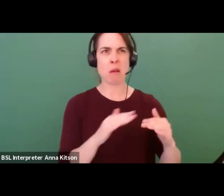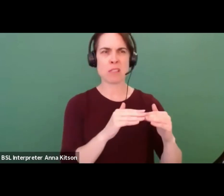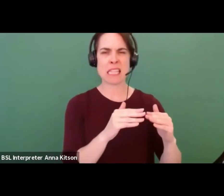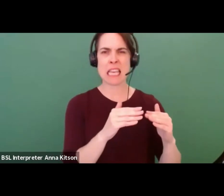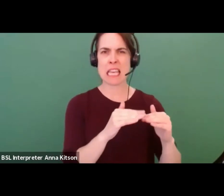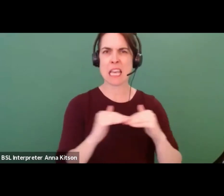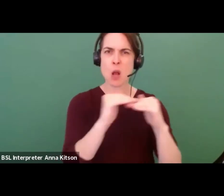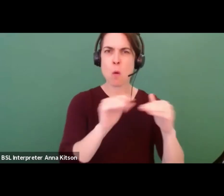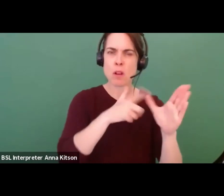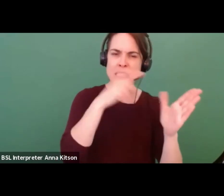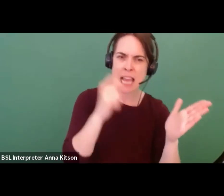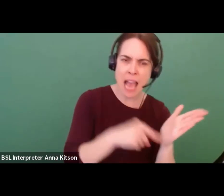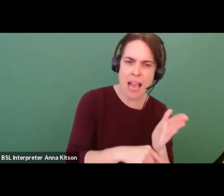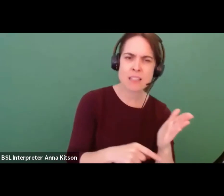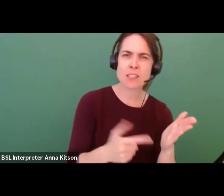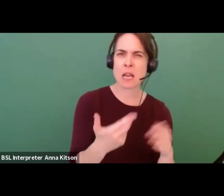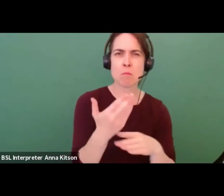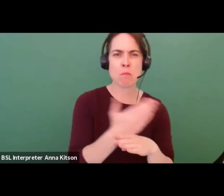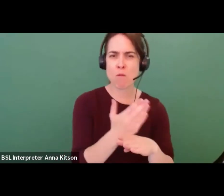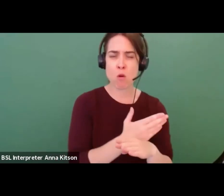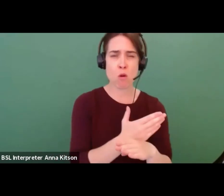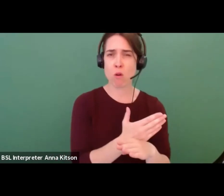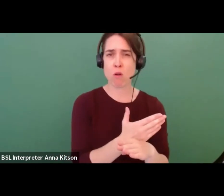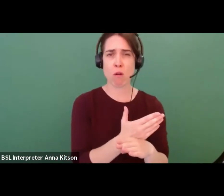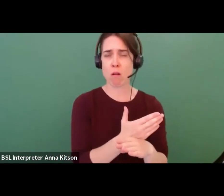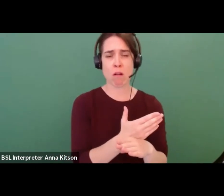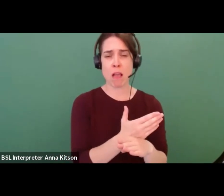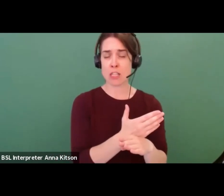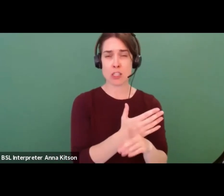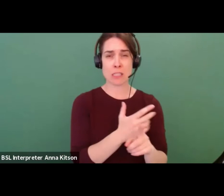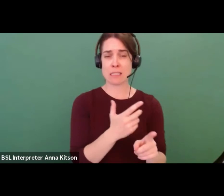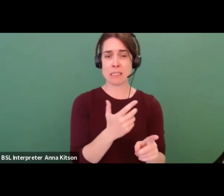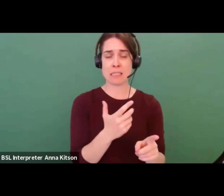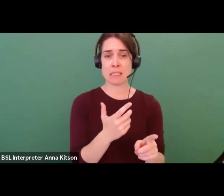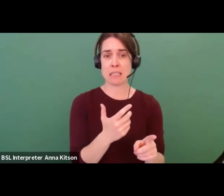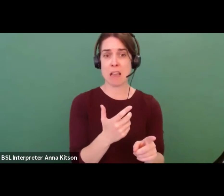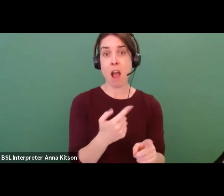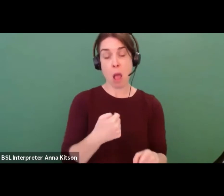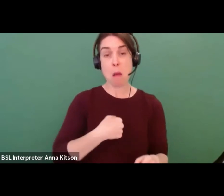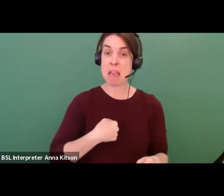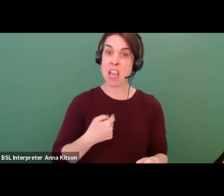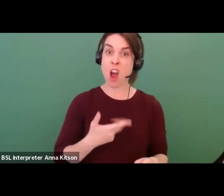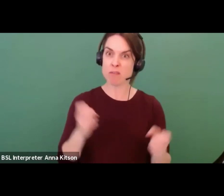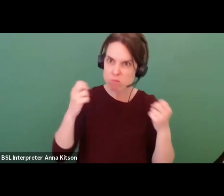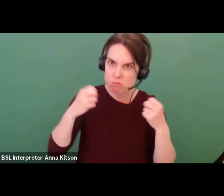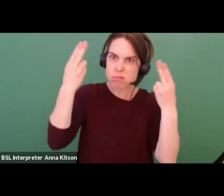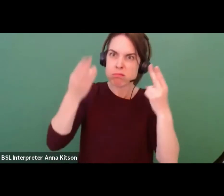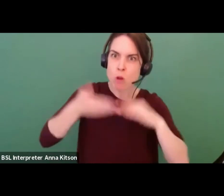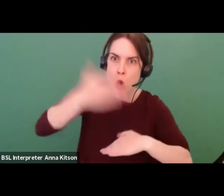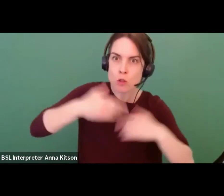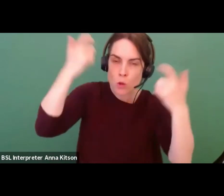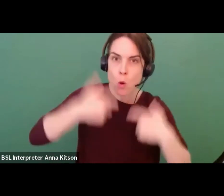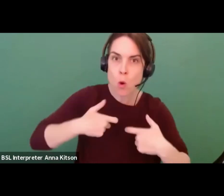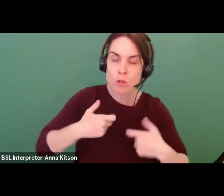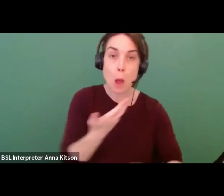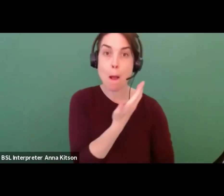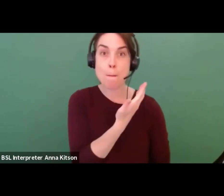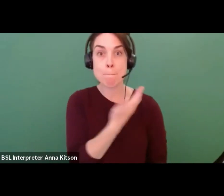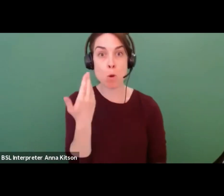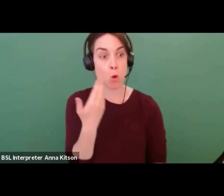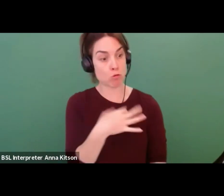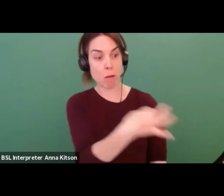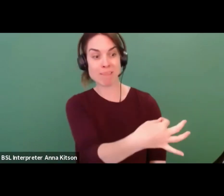Act cases I've taken, mostly without representation, 5 or 10